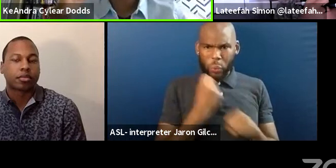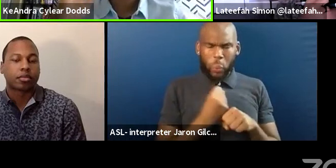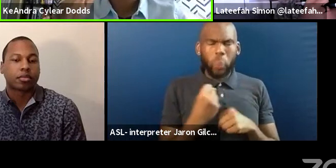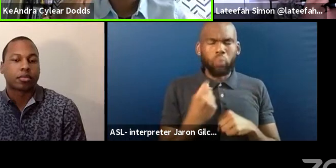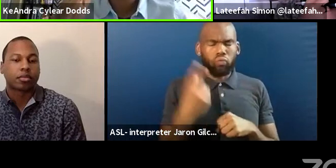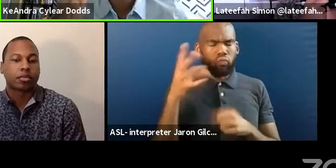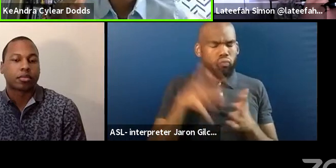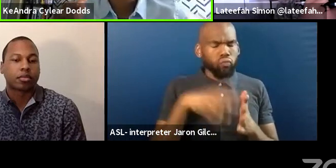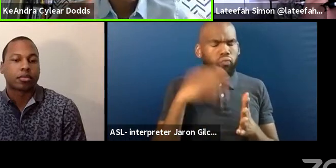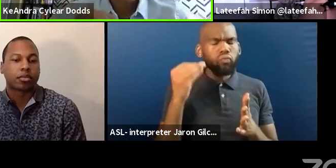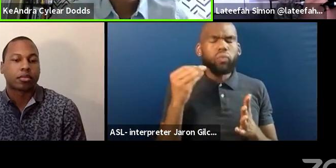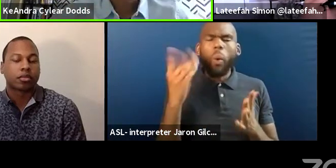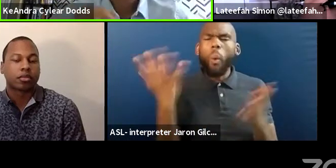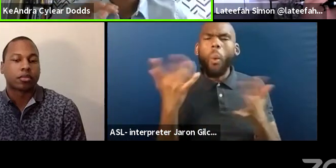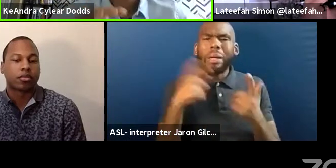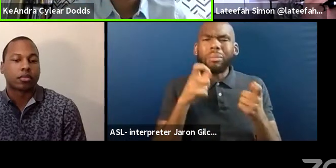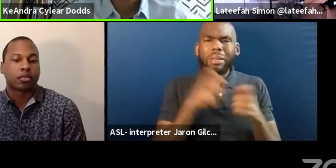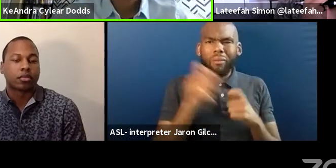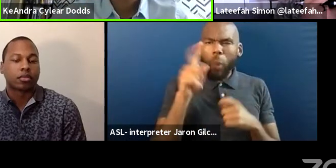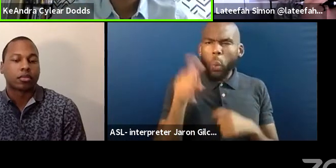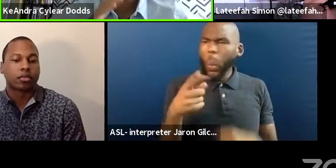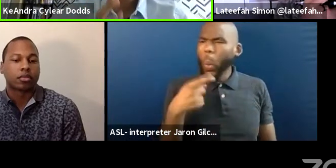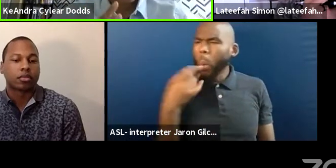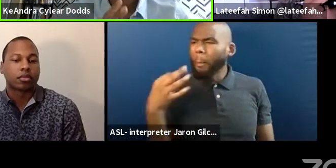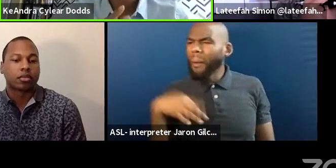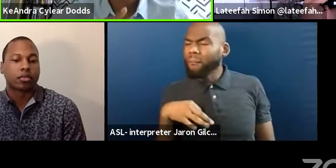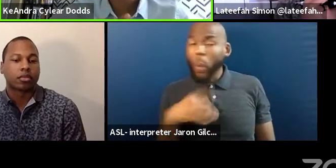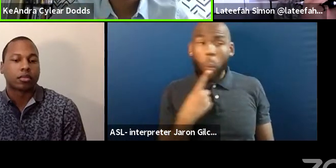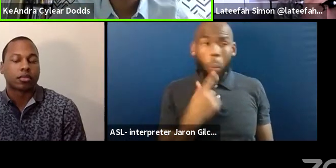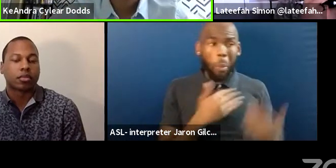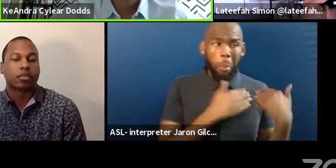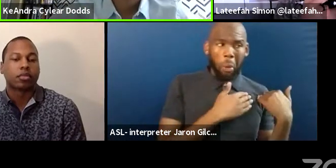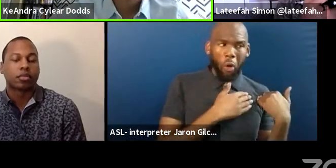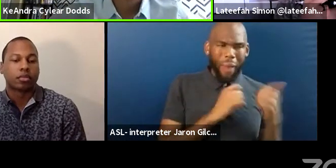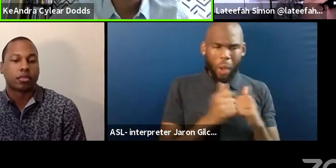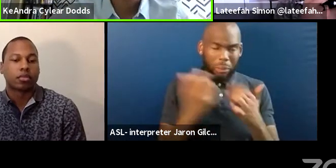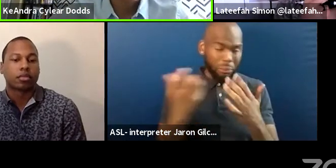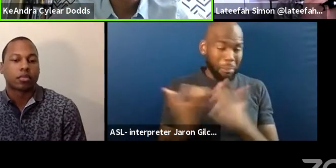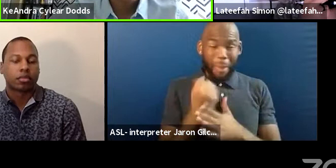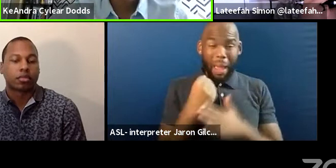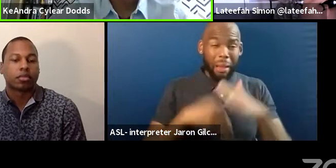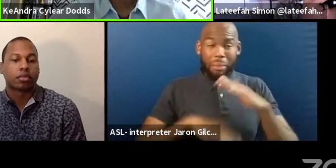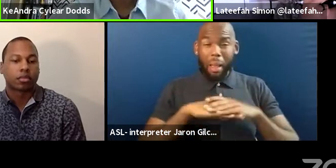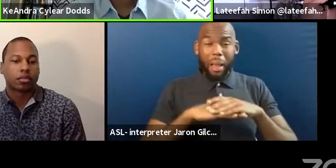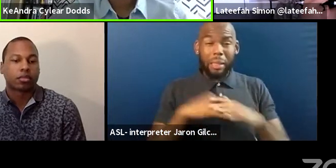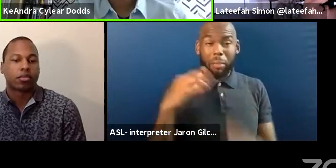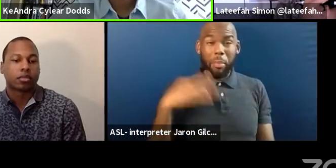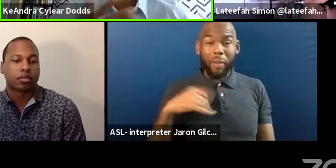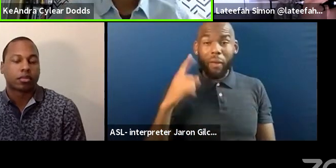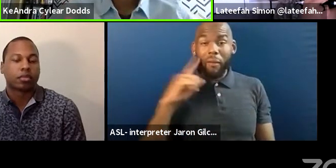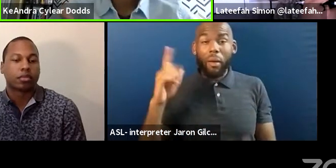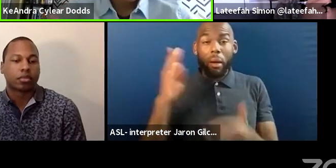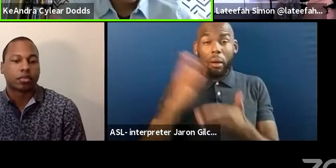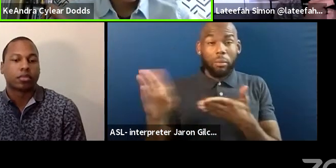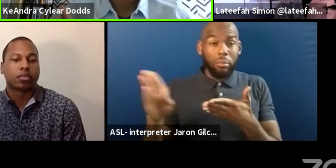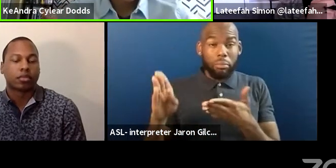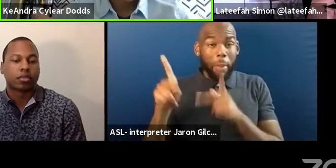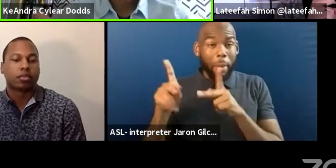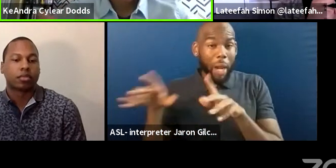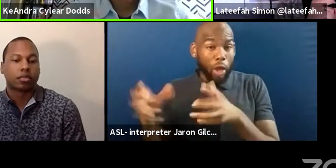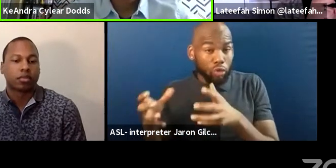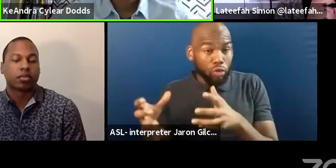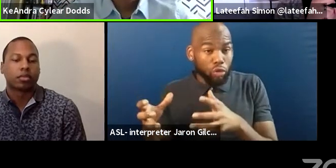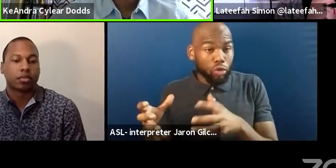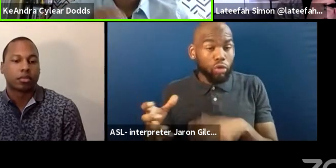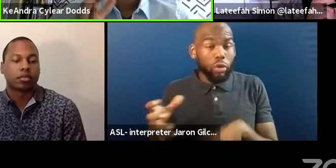about, who would benefit from this action, who would be burdened, and how to maximize benefit for marginalized populations, and others more likely to be impacted